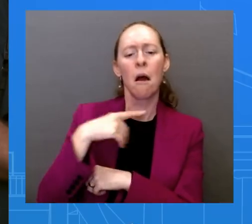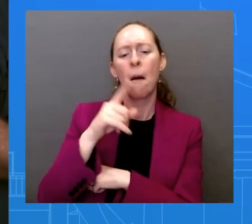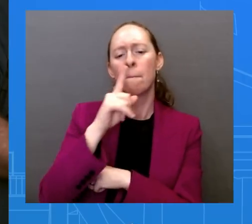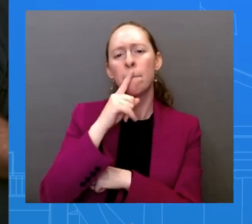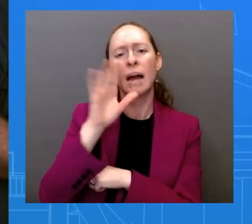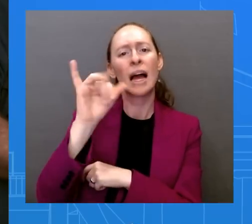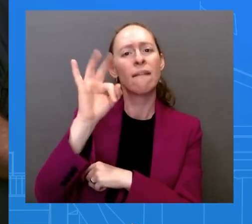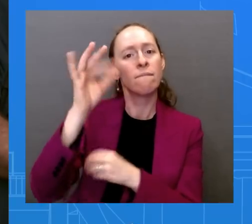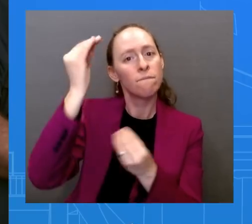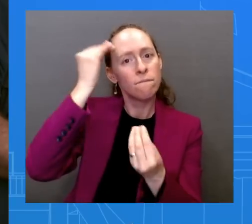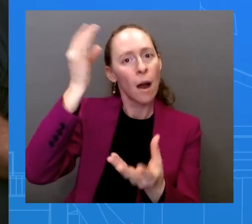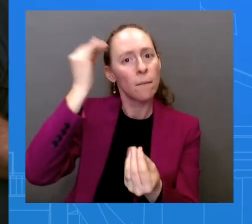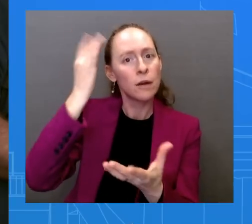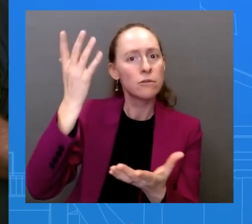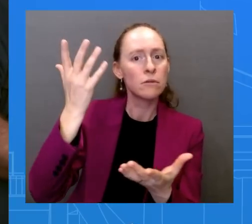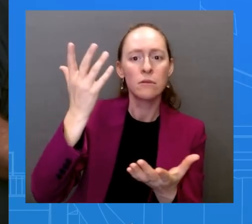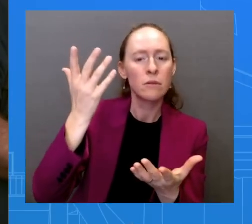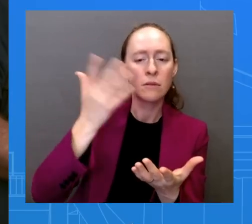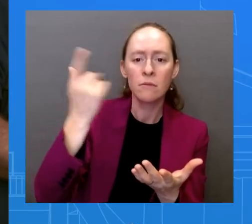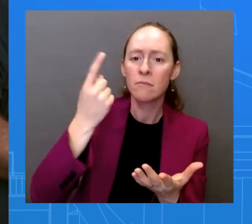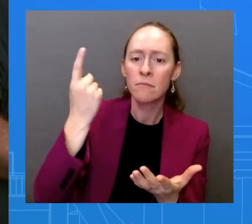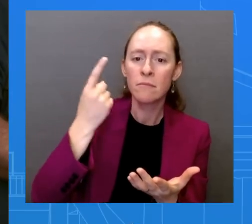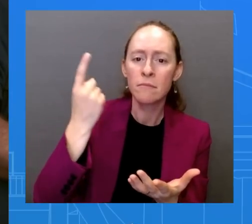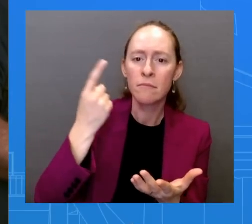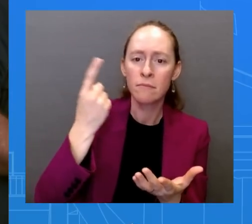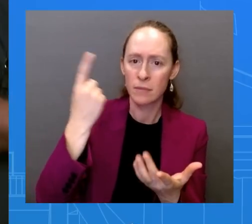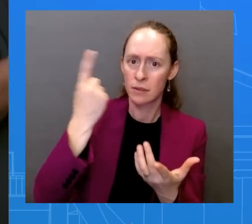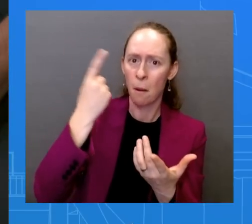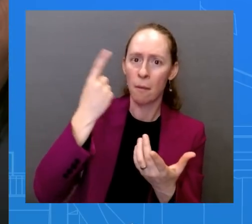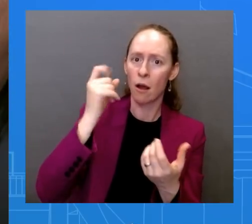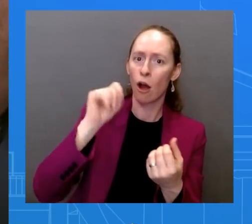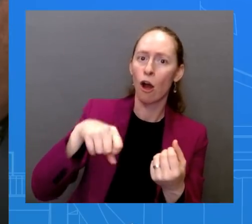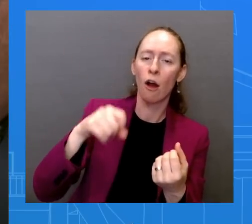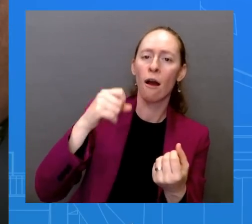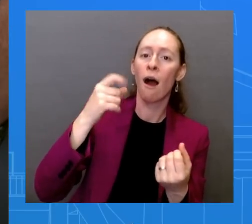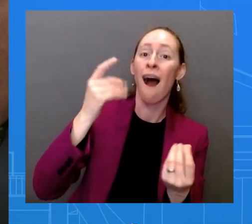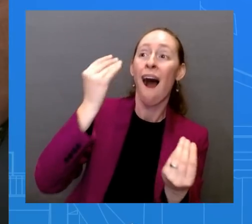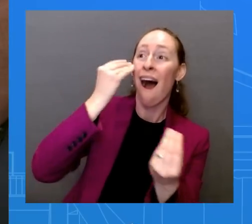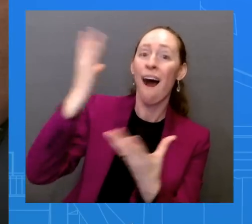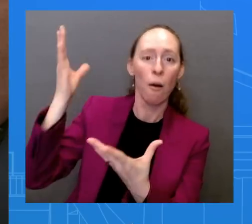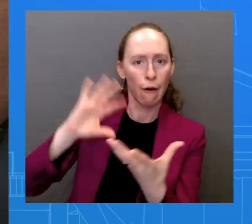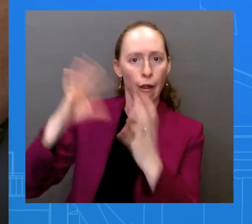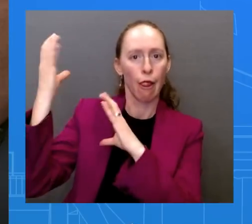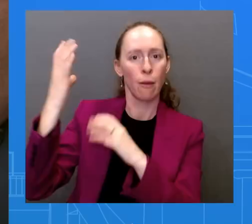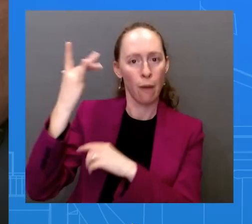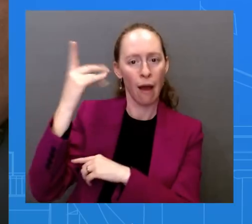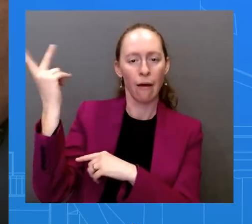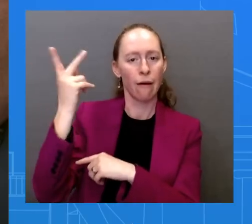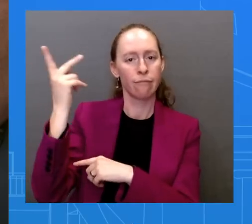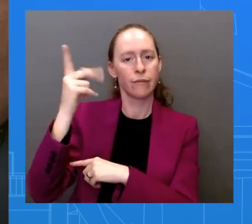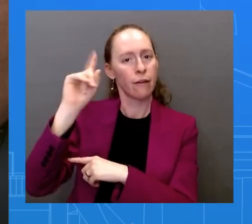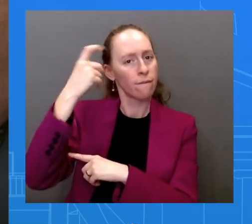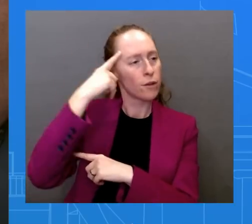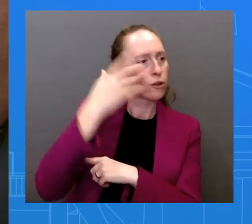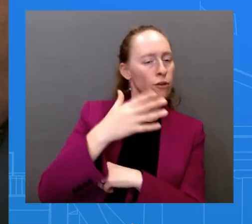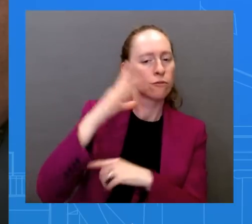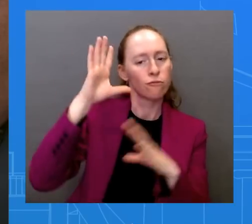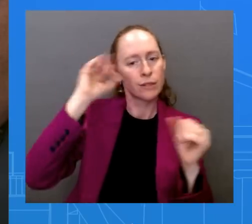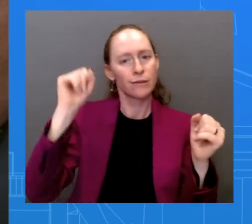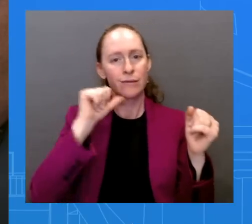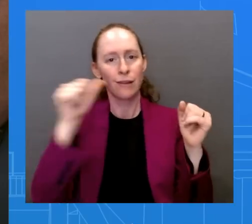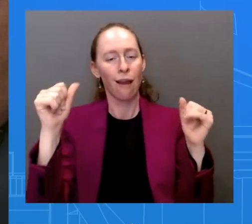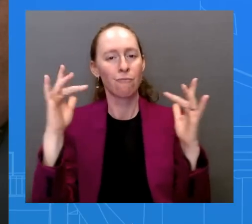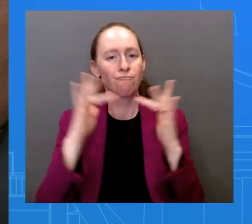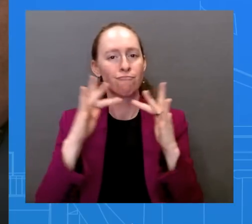that could stand in the way of the response if a president and a governor might not speak? He didn't speak to the governor of Mississippi during the